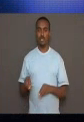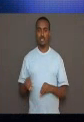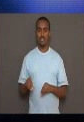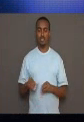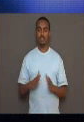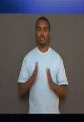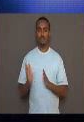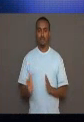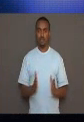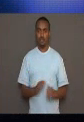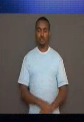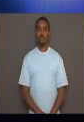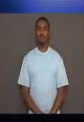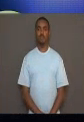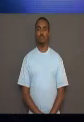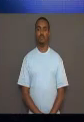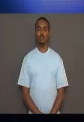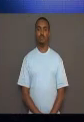Students, let's get ready.